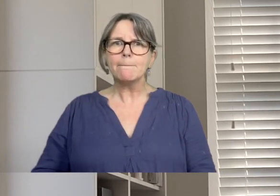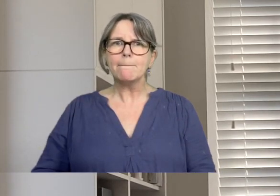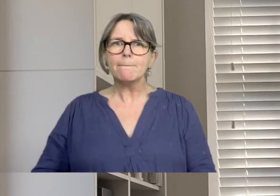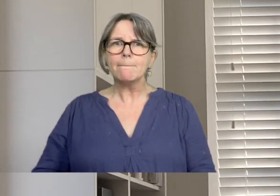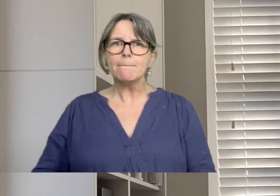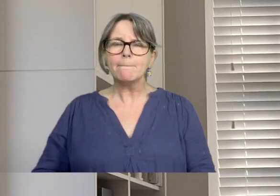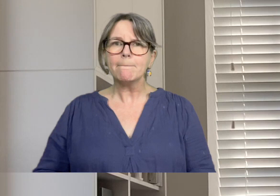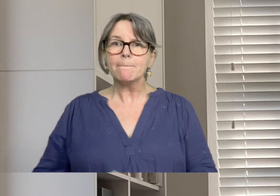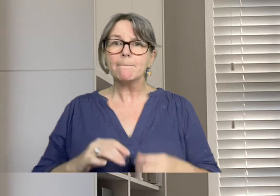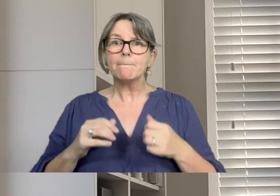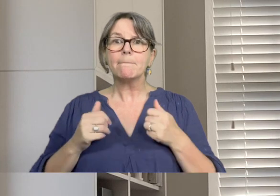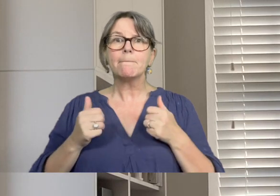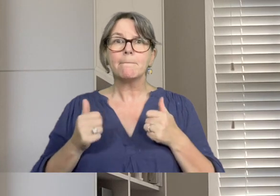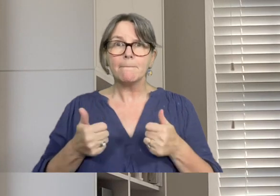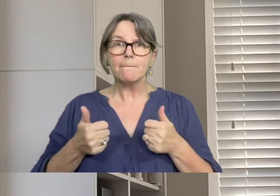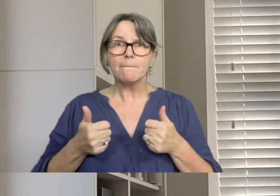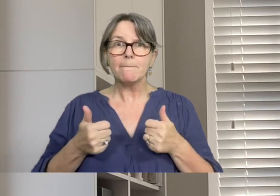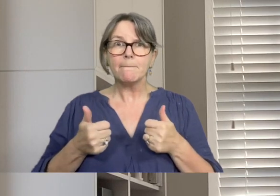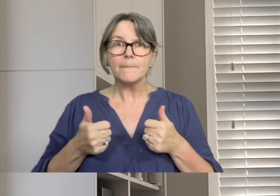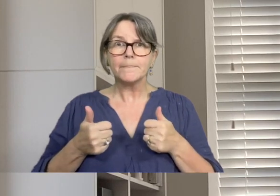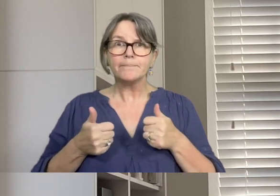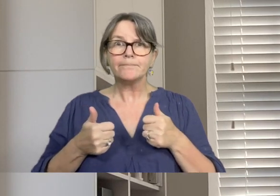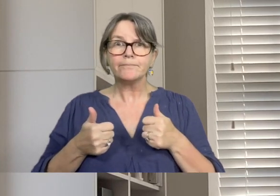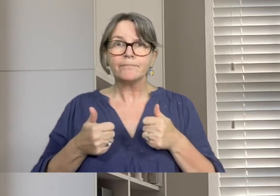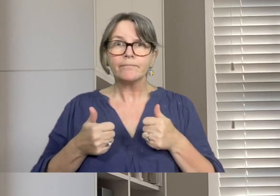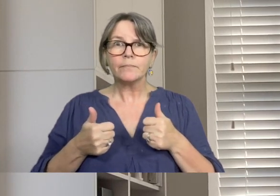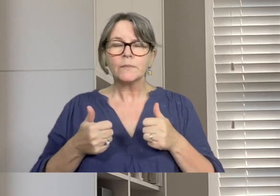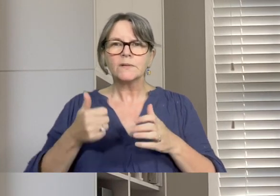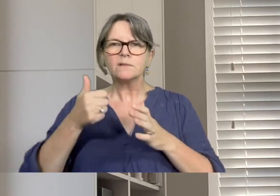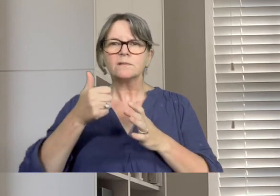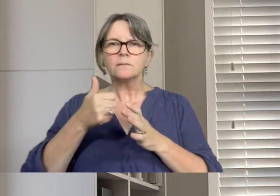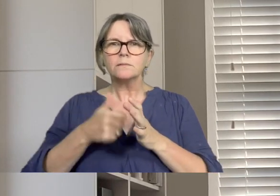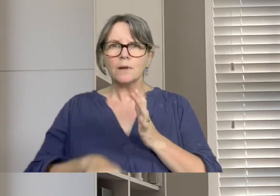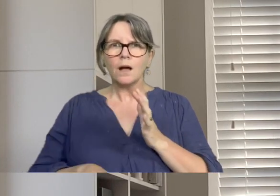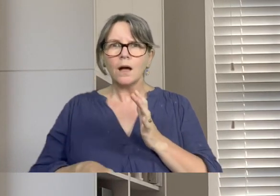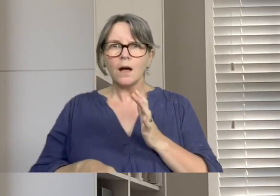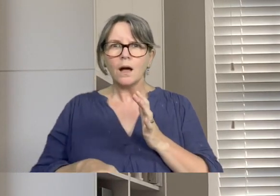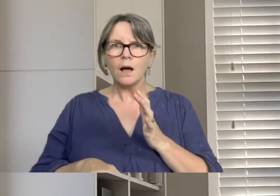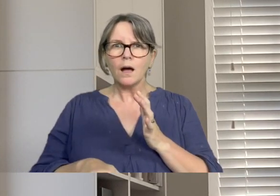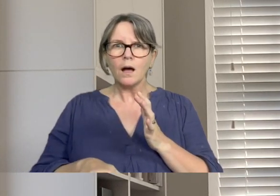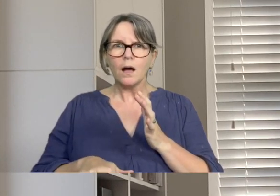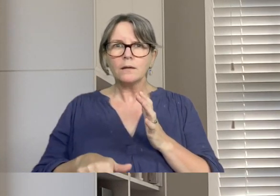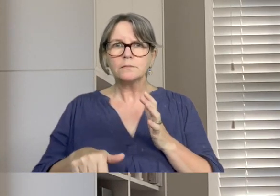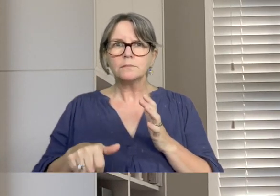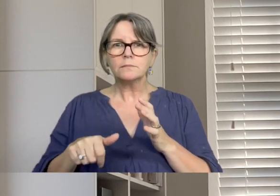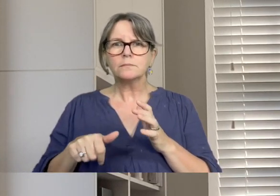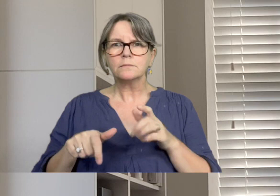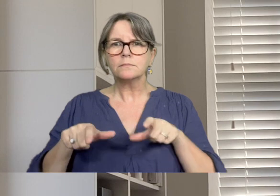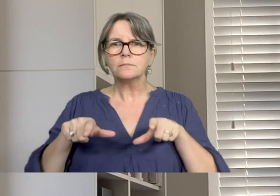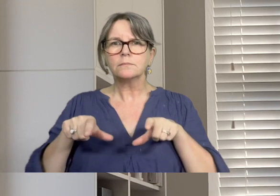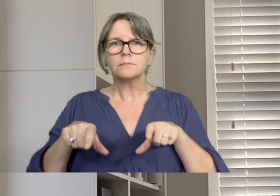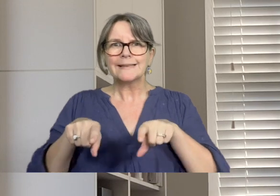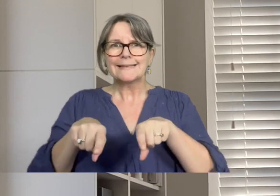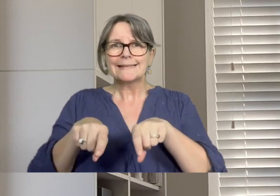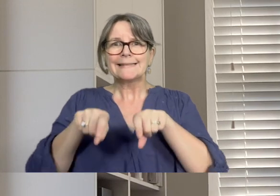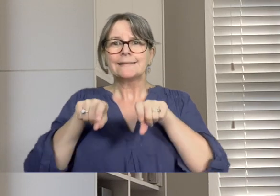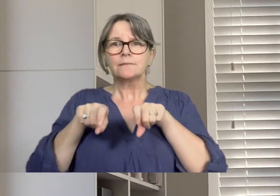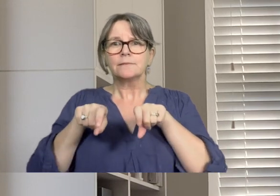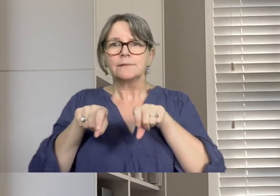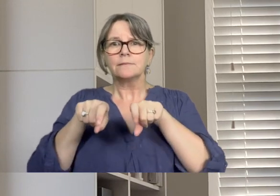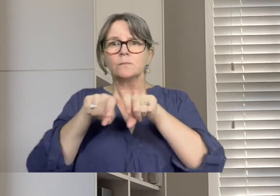and maintain this position. We're going to move just gently to start with. Let's start with a little single hip roll. So bring your ankles and knees